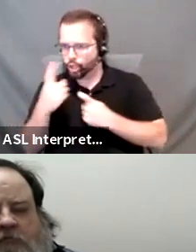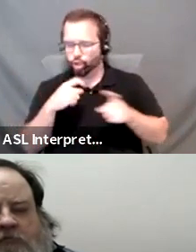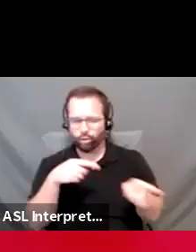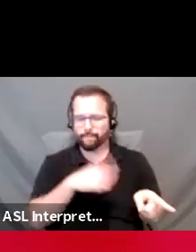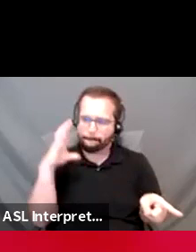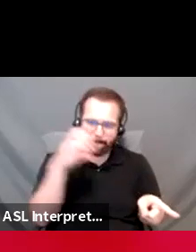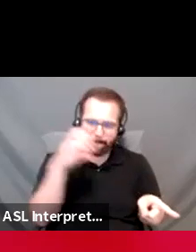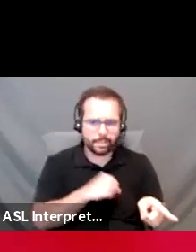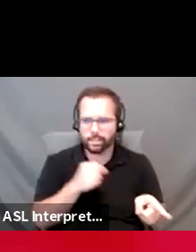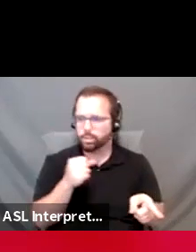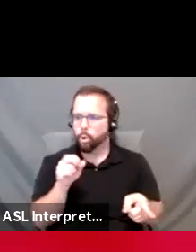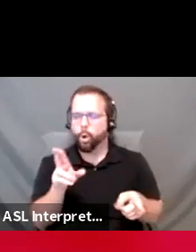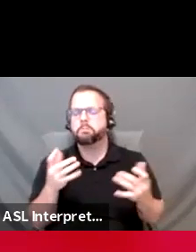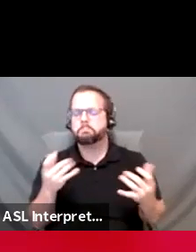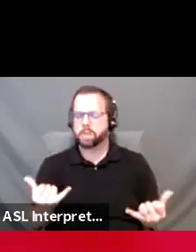share.